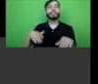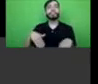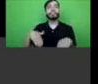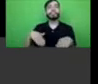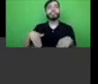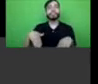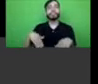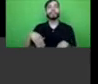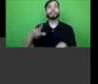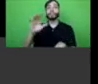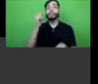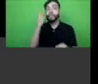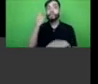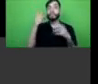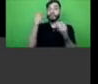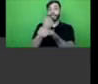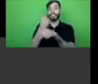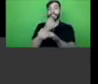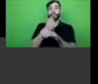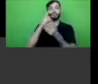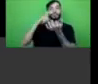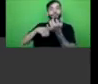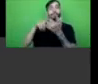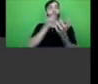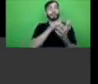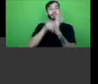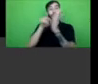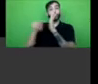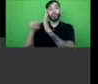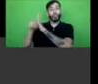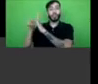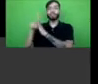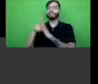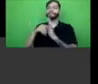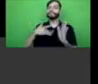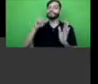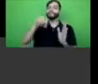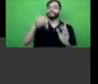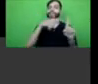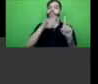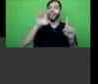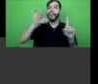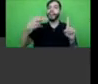police, it is very likely that Elijah had a disability.